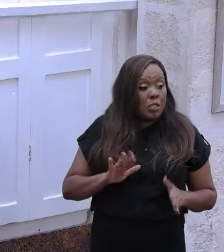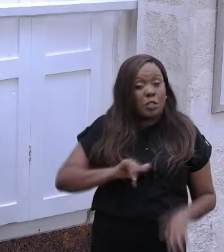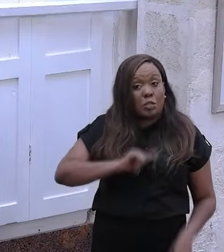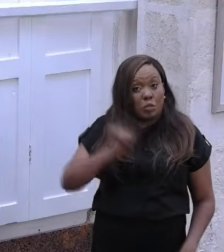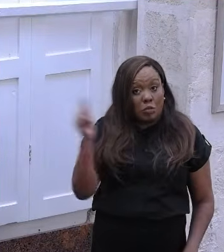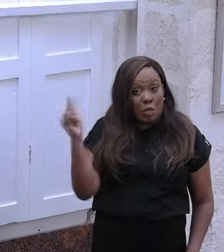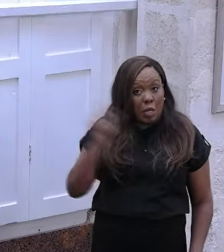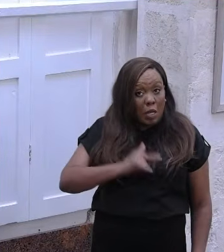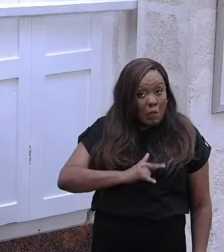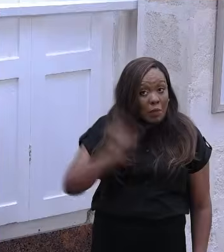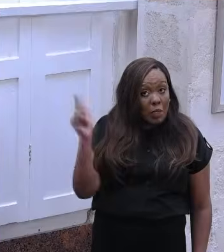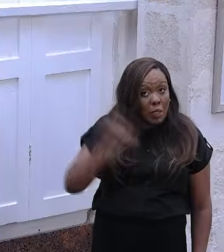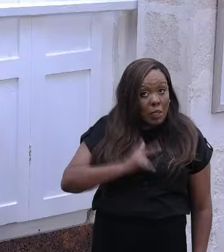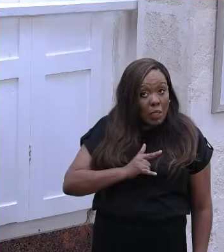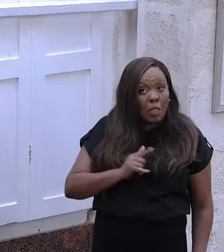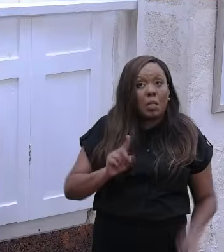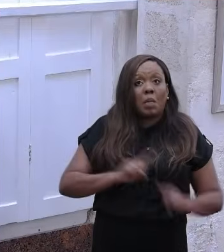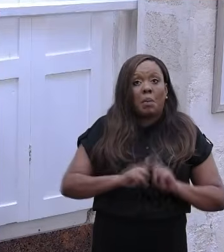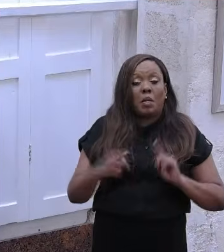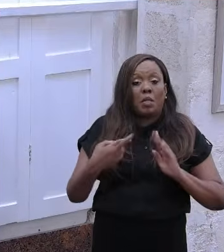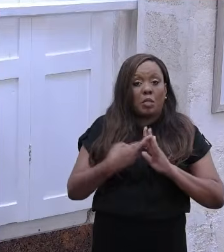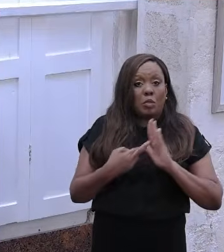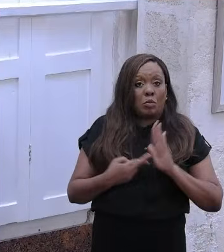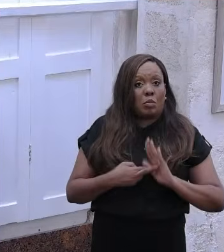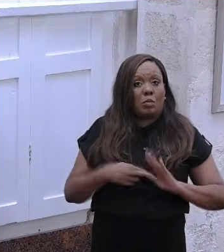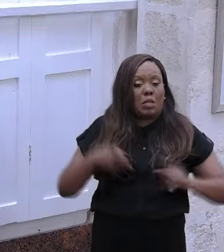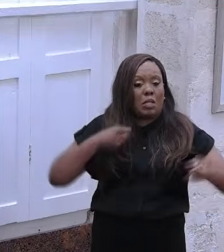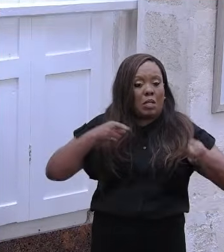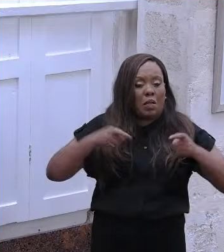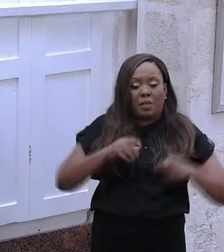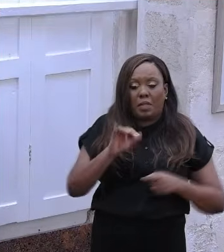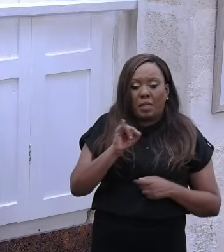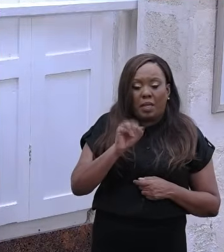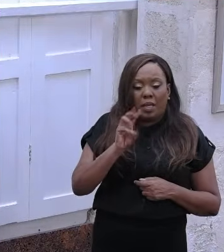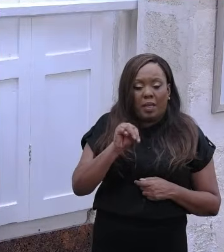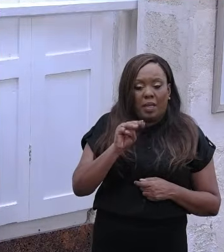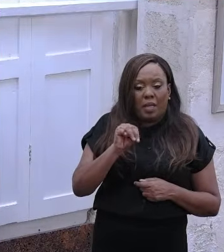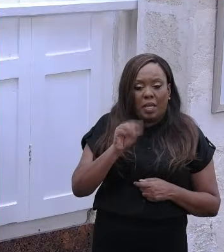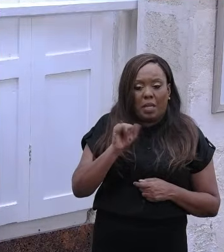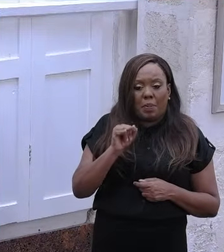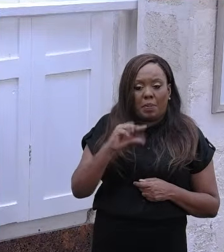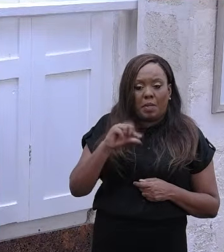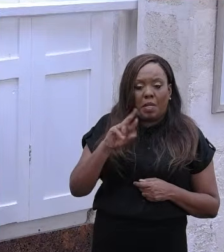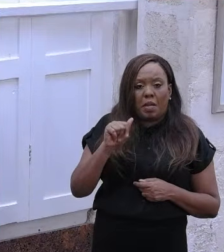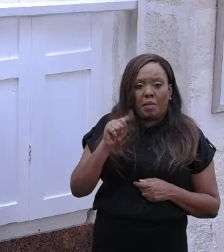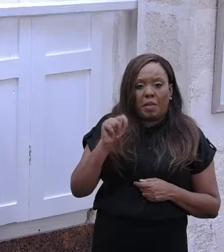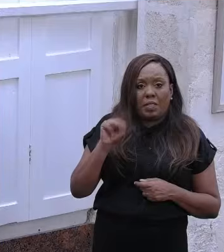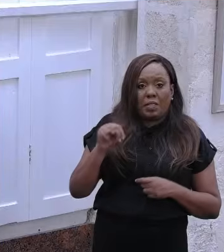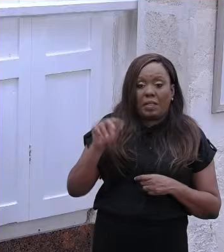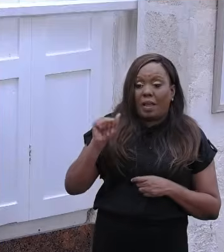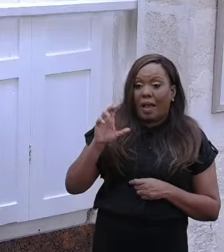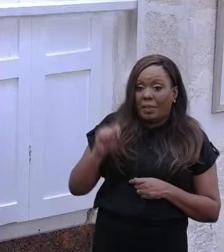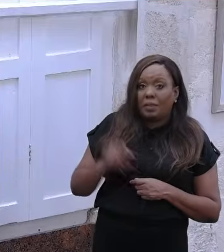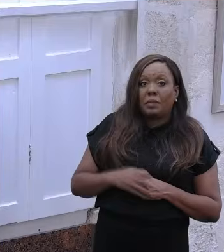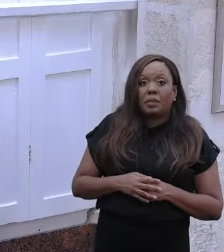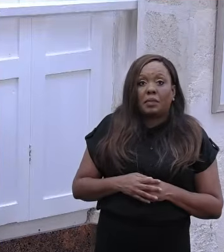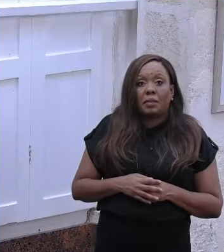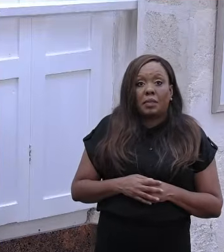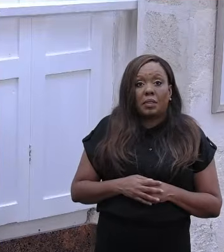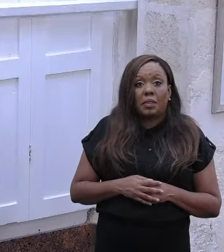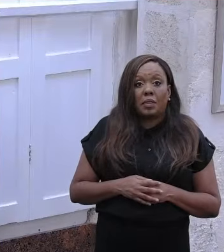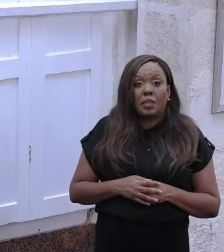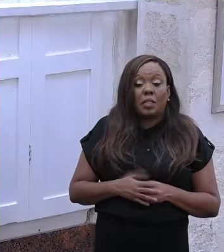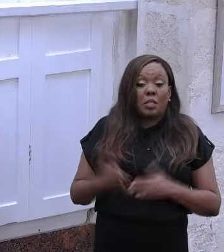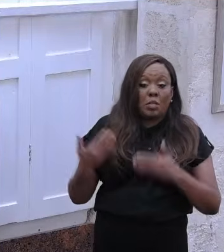under the rules governing the Immigration Act, the responsibility of the minister and the responsibility of the chief immigration